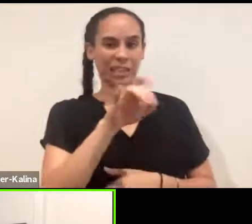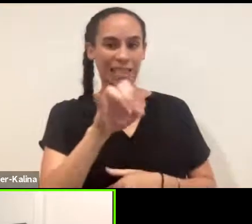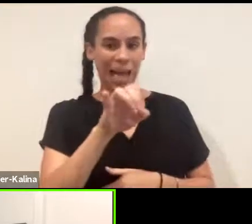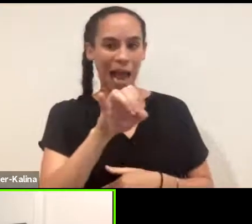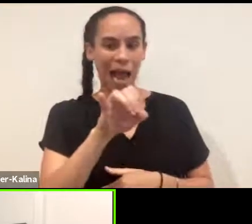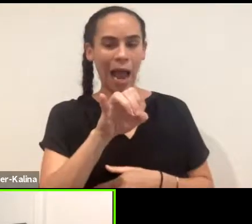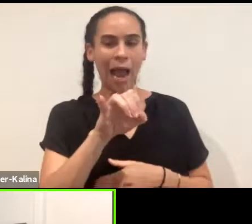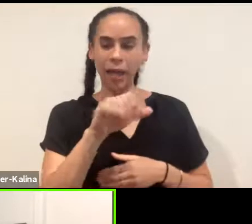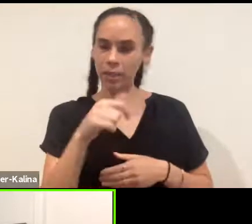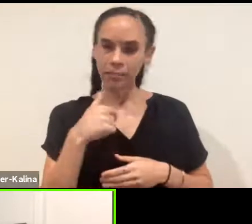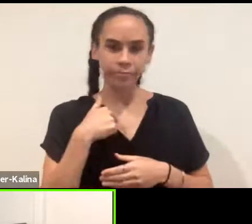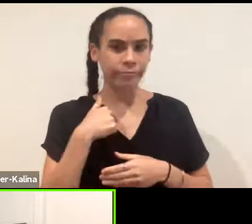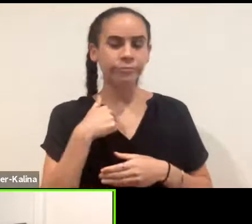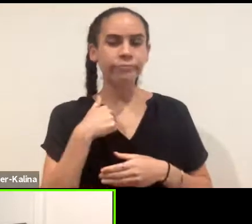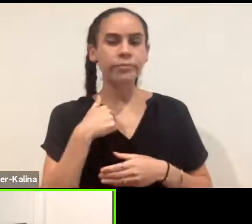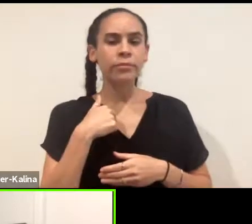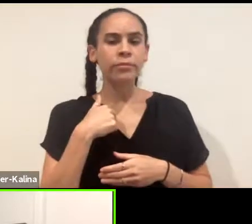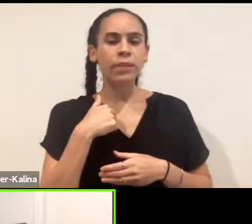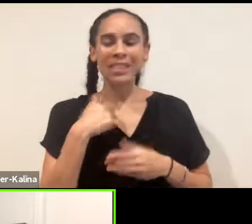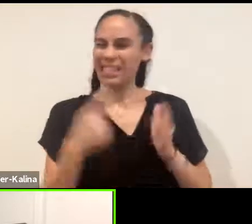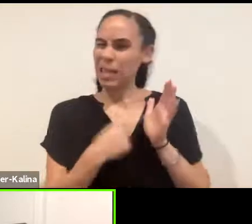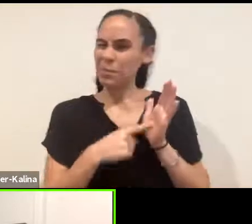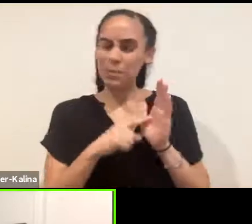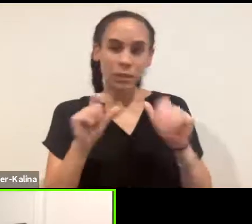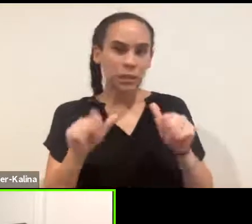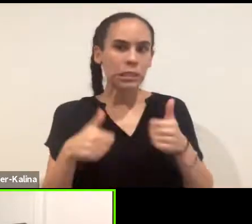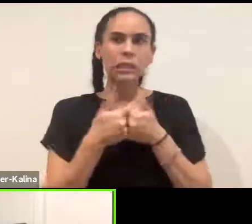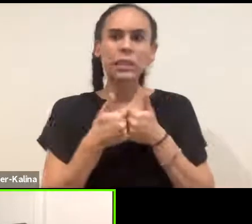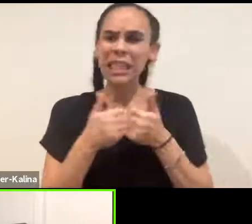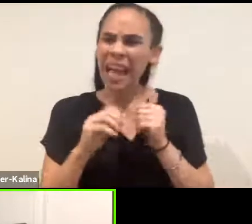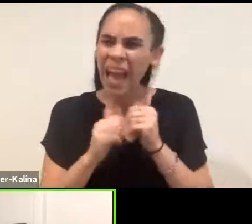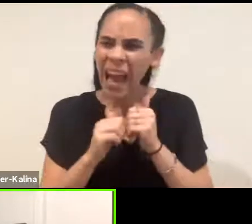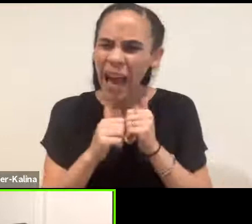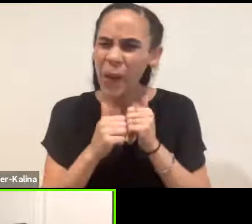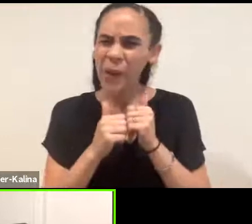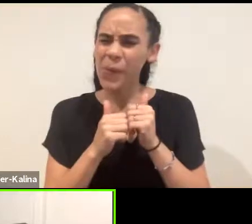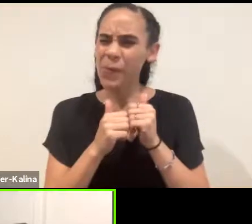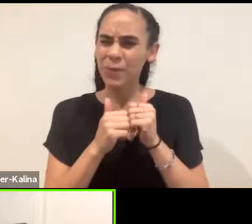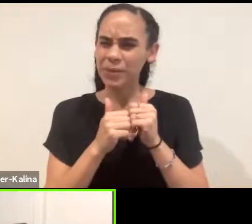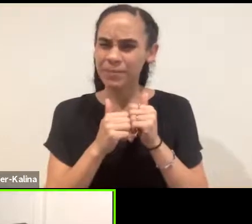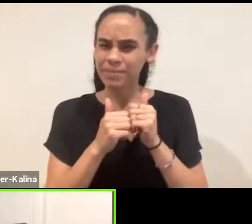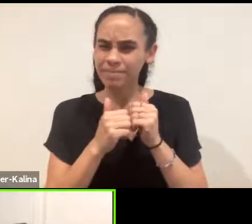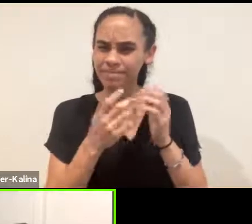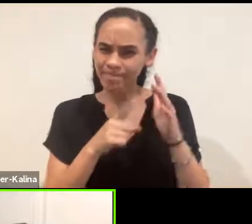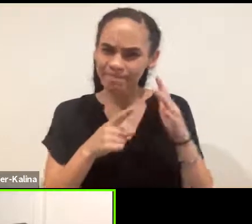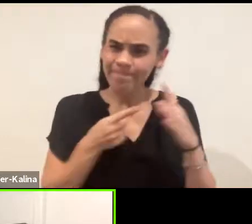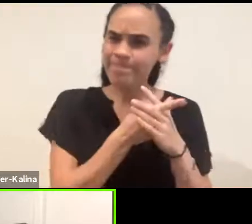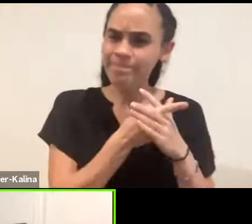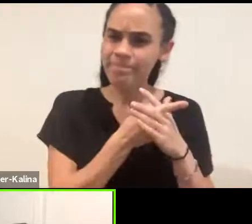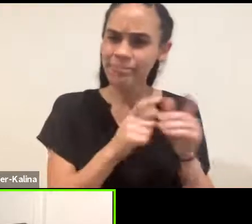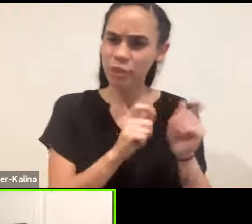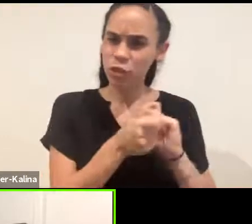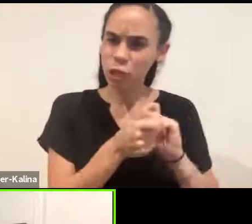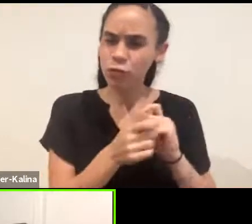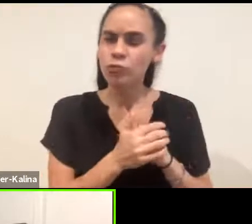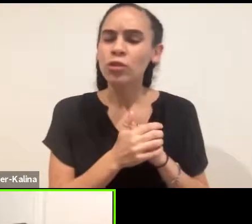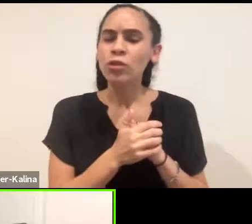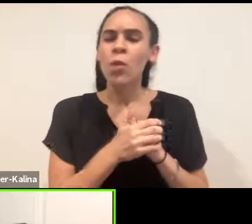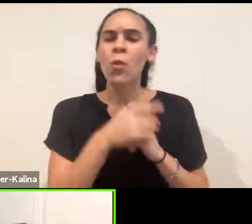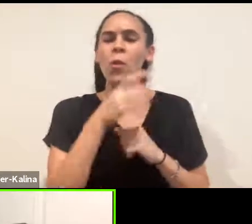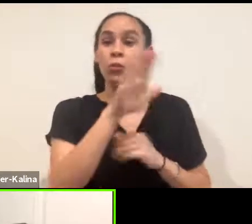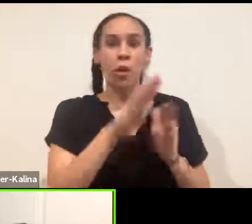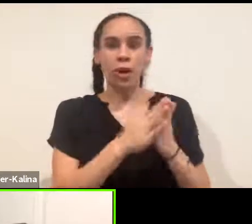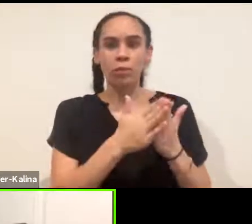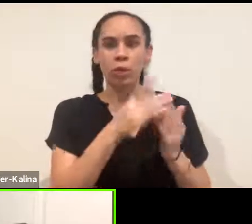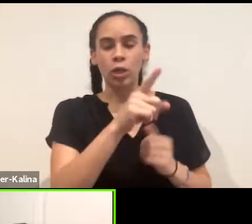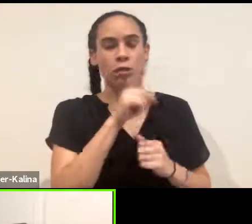be really challenging. It can be a challenging nut to crack. So in the context of allyship and over the last year in particular, and your book could not be